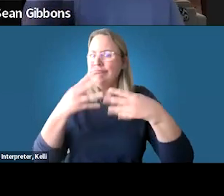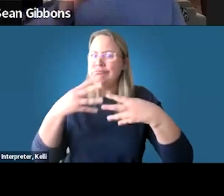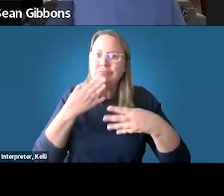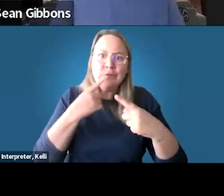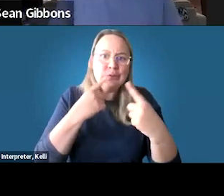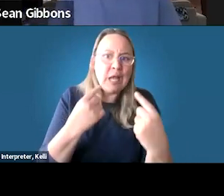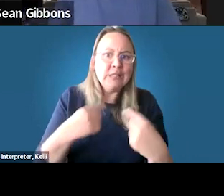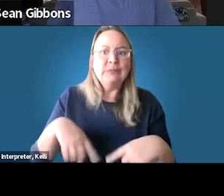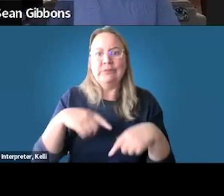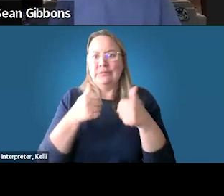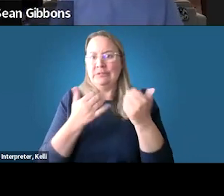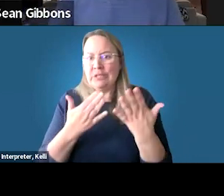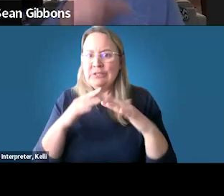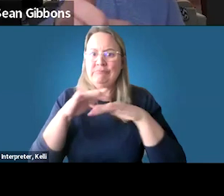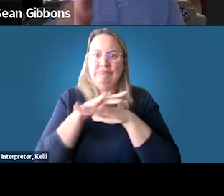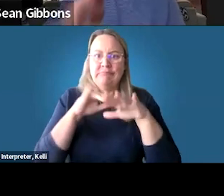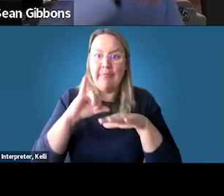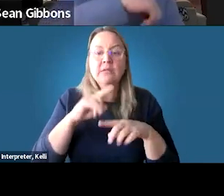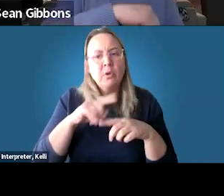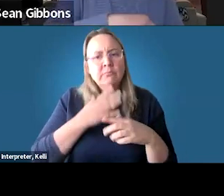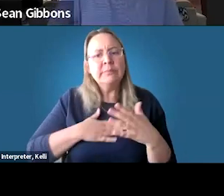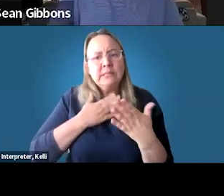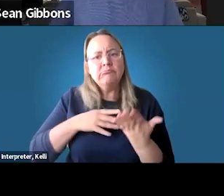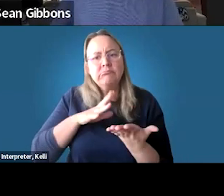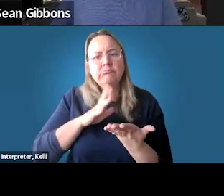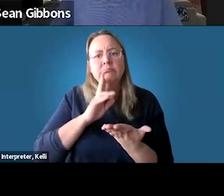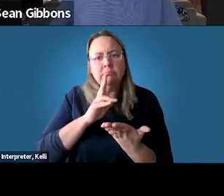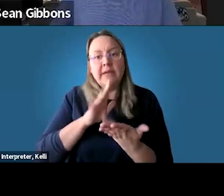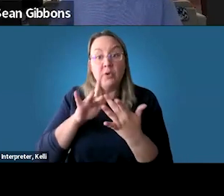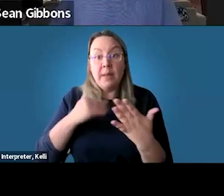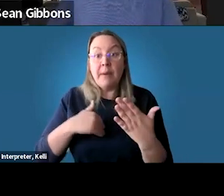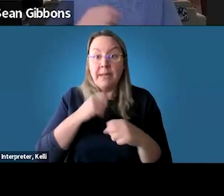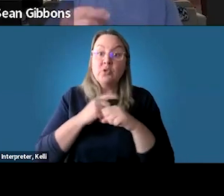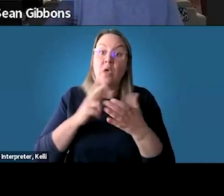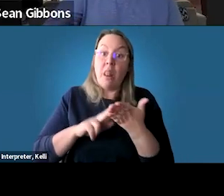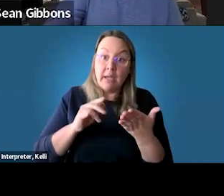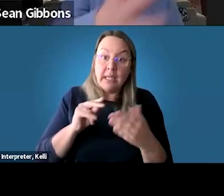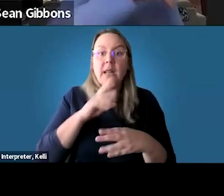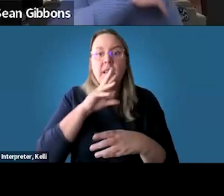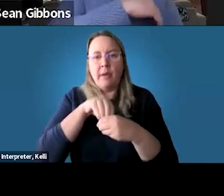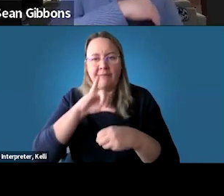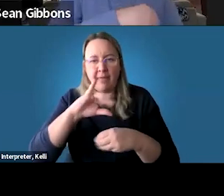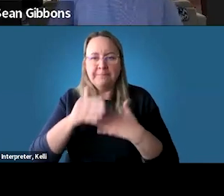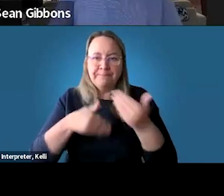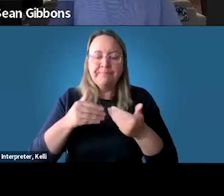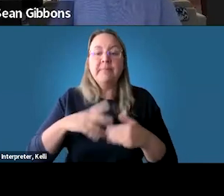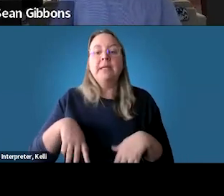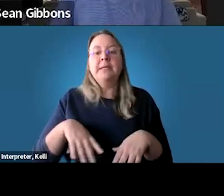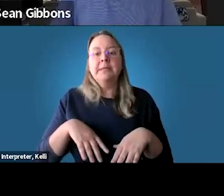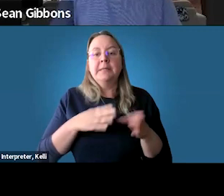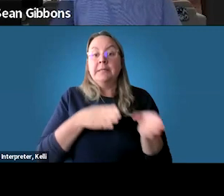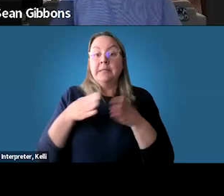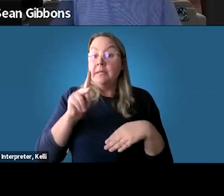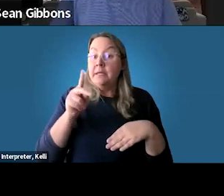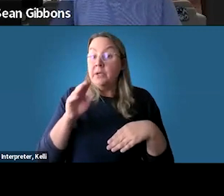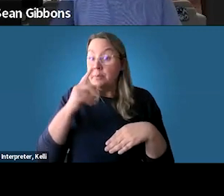answers or suggestions, whatever it might be. So please do, if you're a network member, make sure you're logged in and taking part with us. All right, let's keep going forward. My friend Kareem,